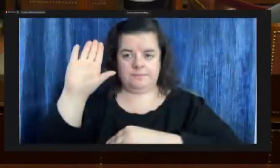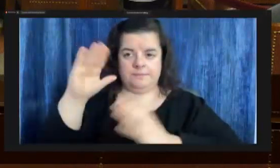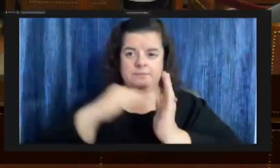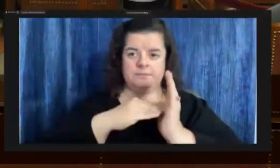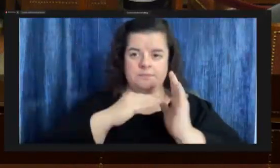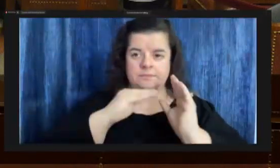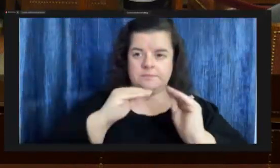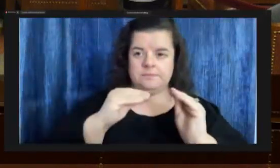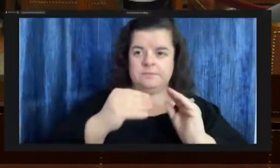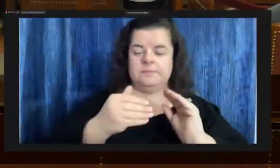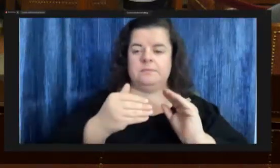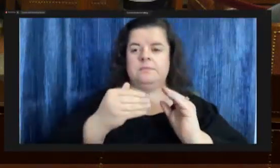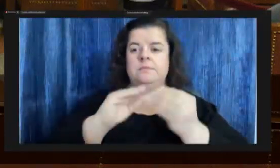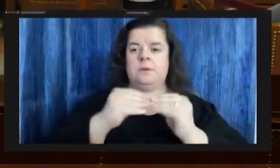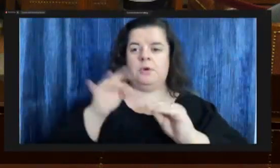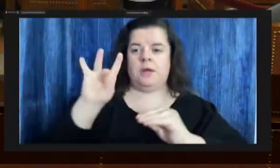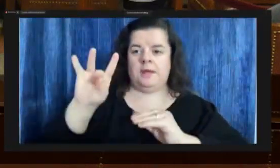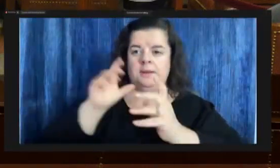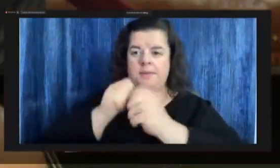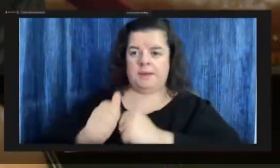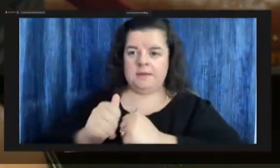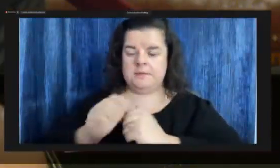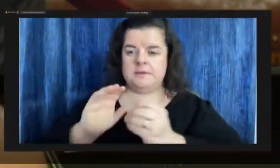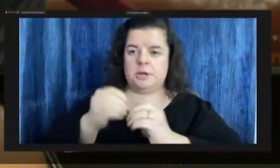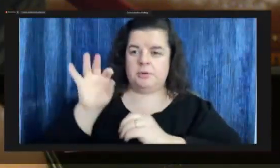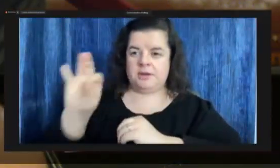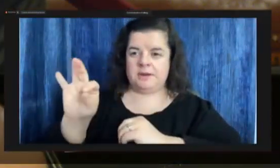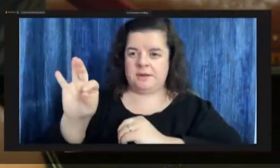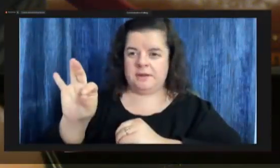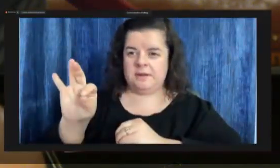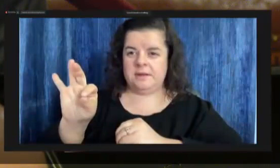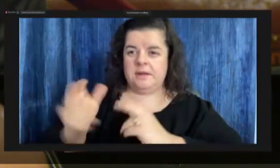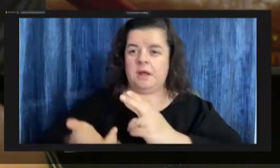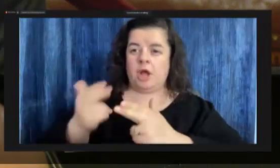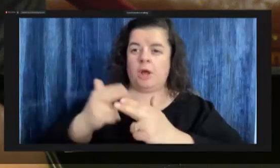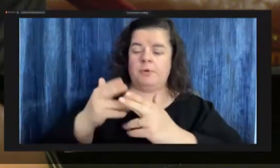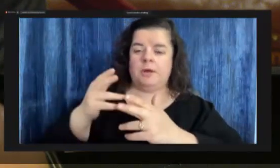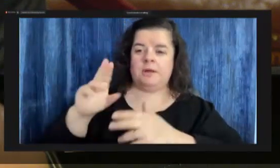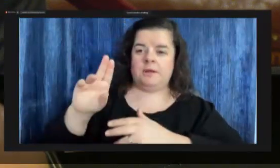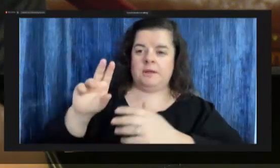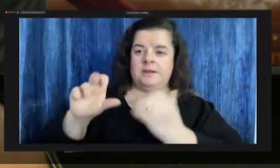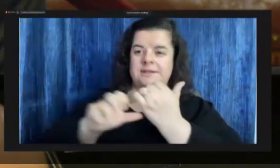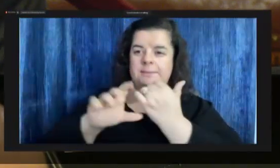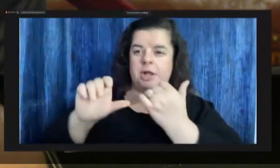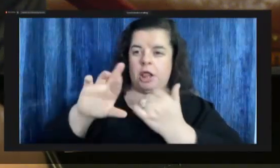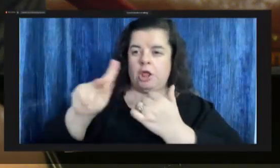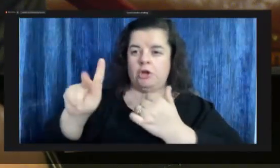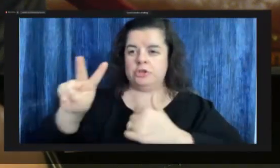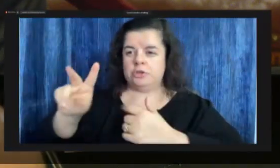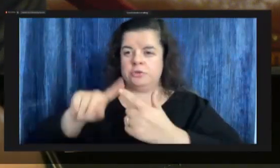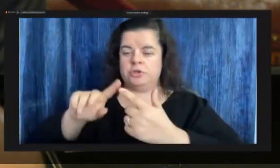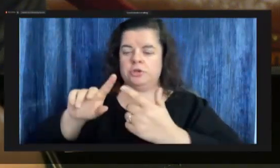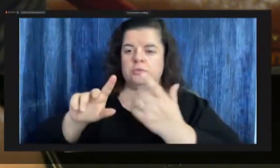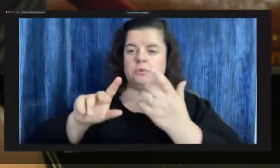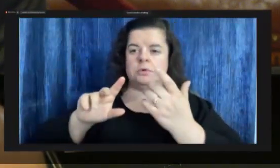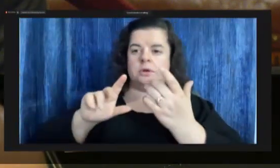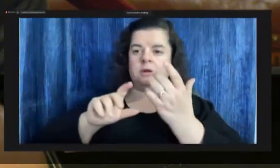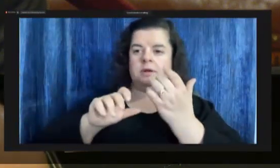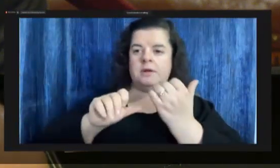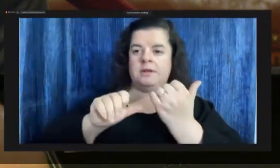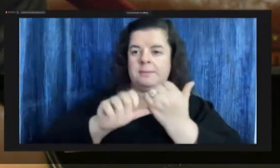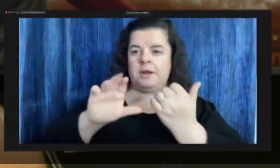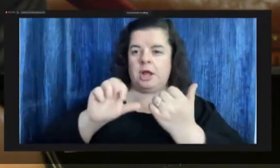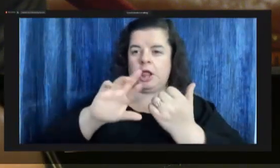Operating amendment number eight has passed. Number nine. Number nine is to upgrade the Deputy Clerk 2 to a Deputy Clerk 2 Supervisor, which would be a